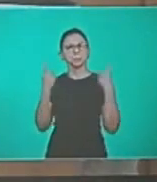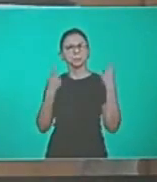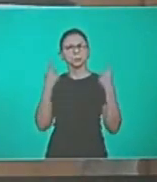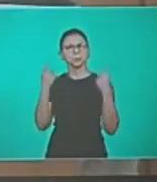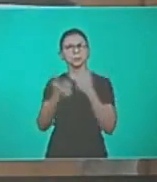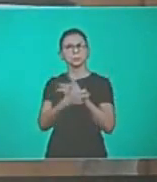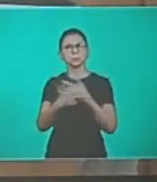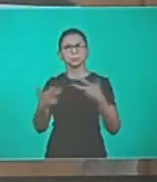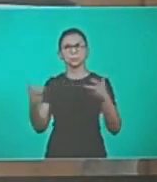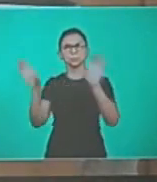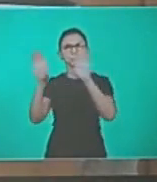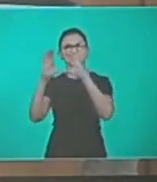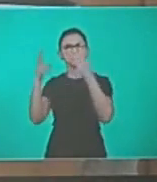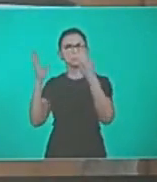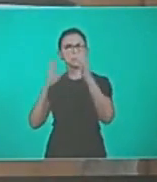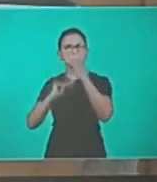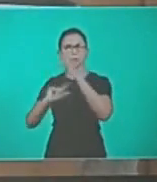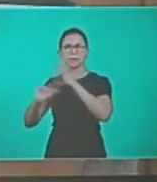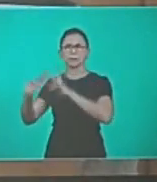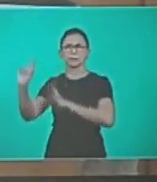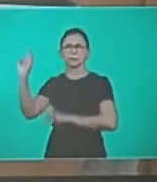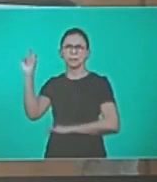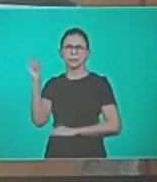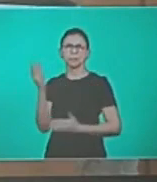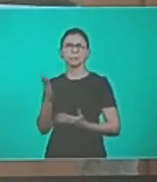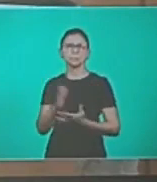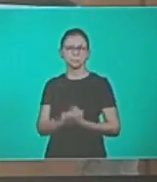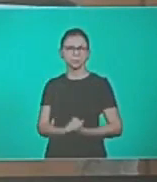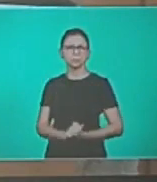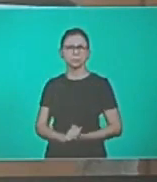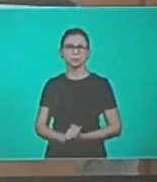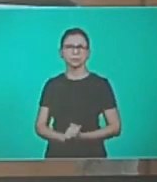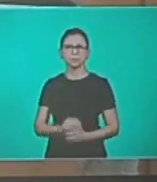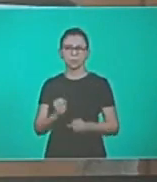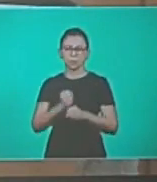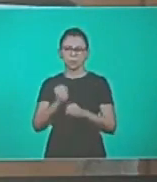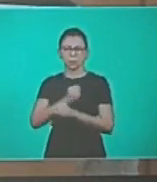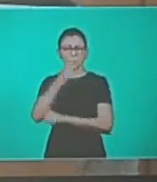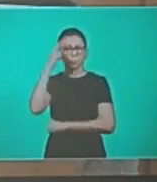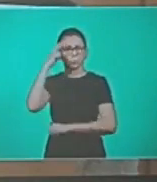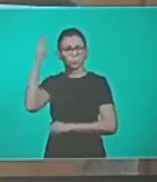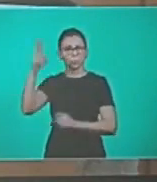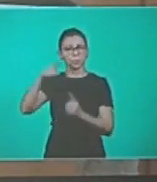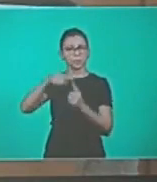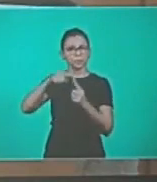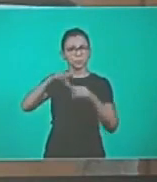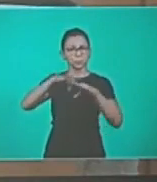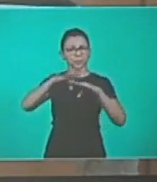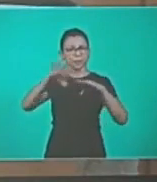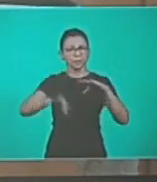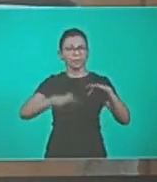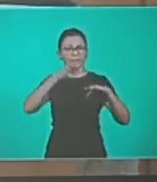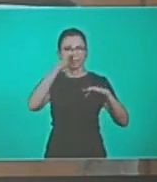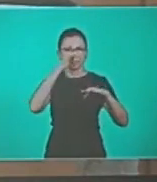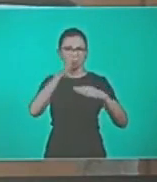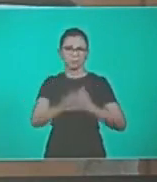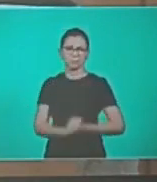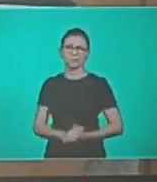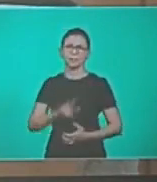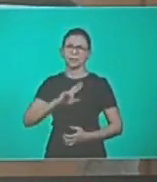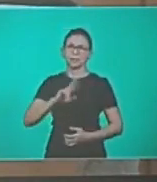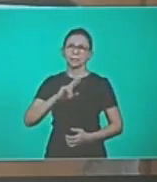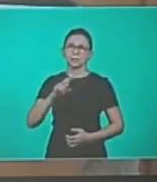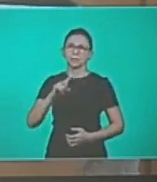So the most important for God is to be involved in the vineyard, in the project. So we're not